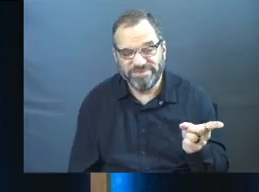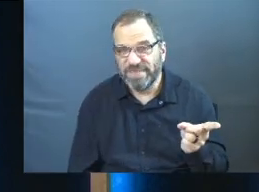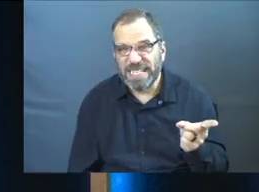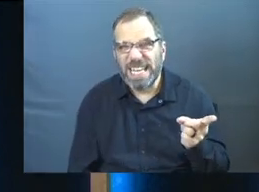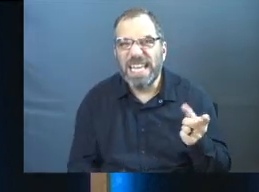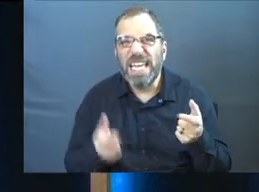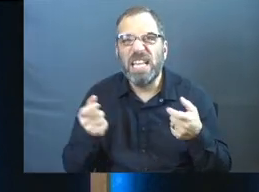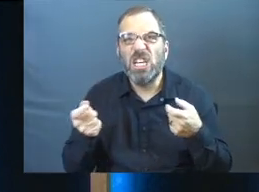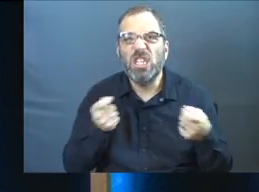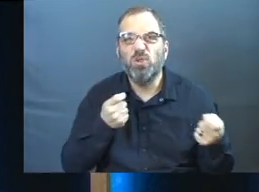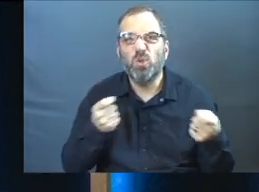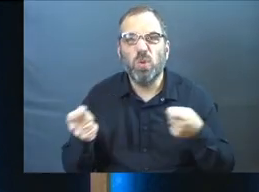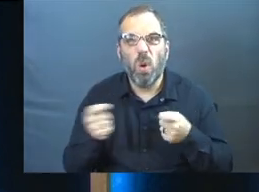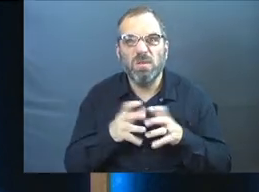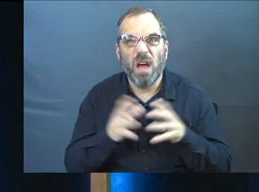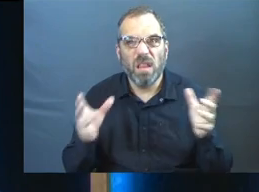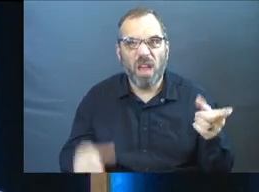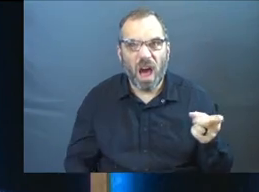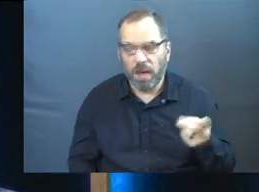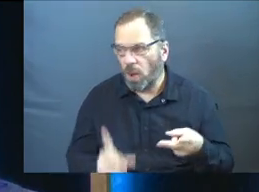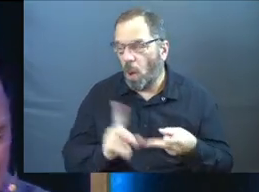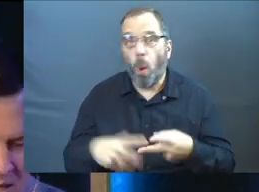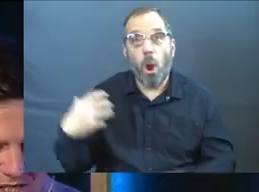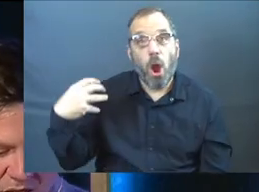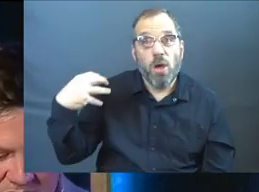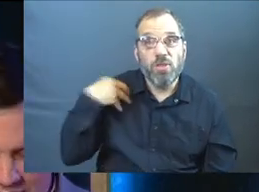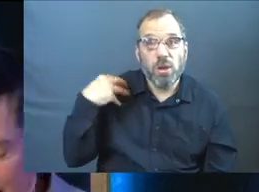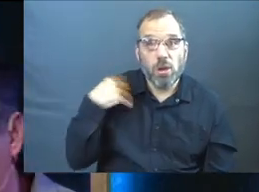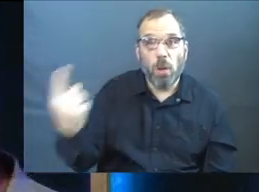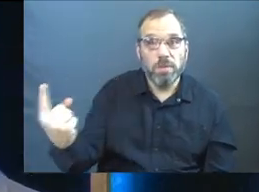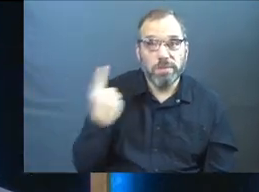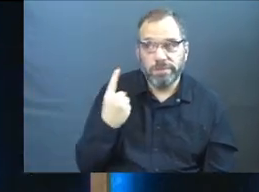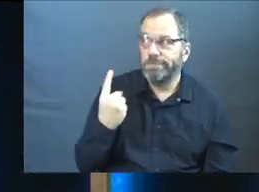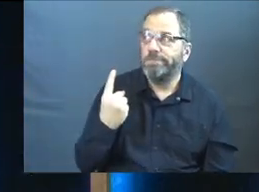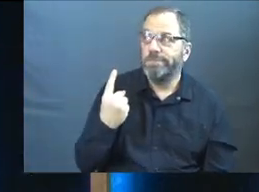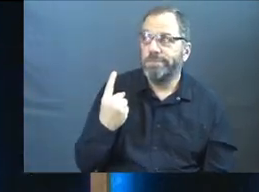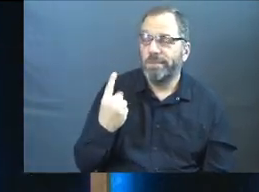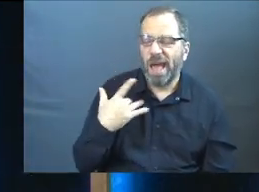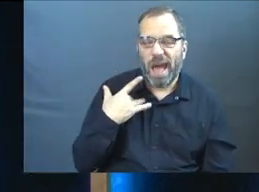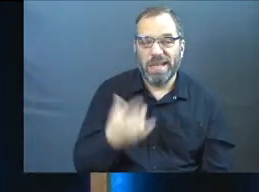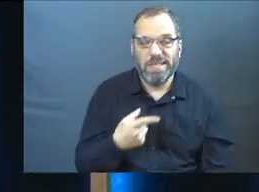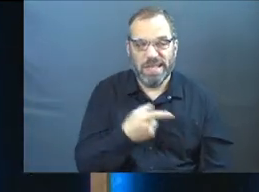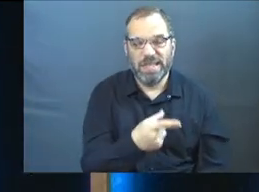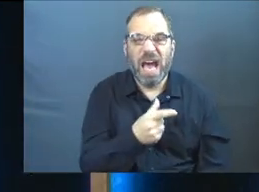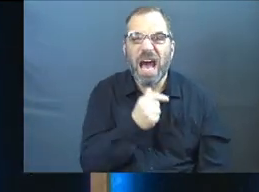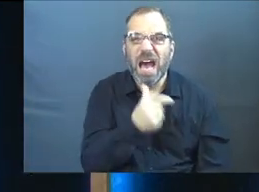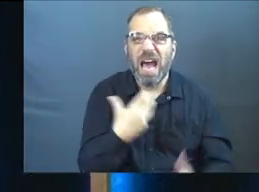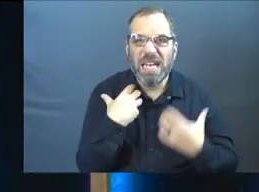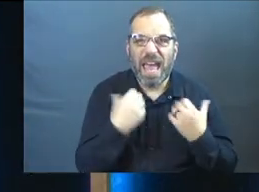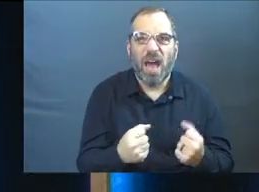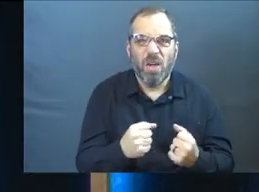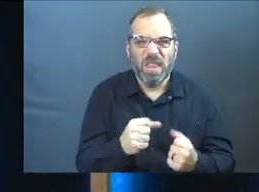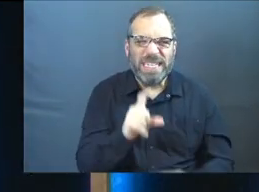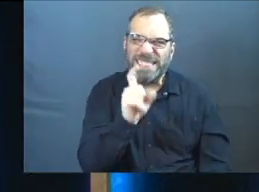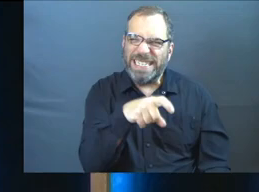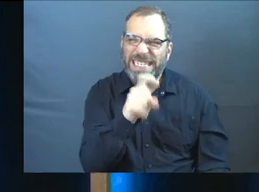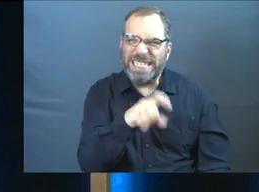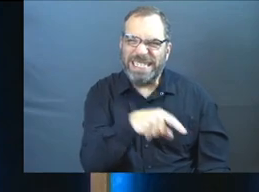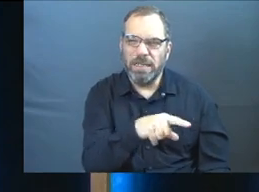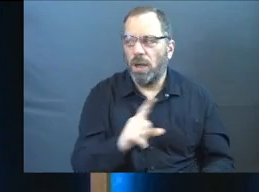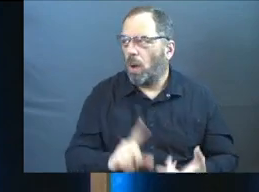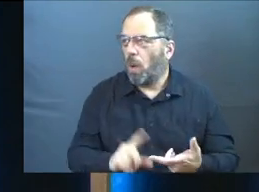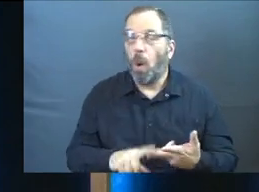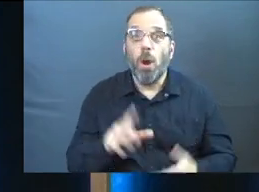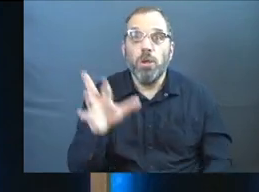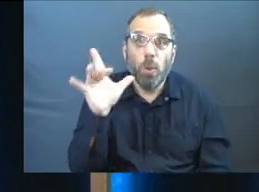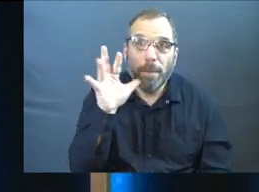too controlling. Or the coach that might come to you and say, I sense an unhealthy neediness here.